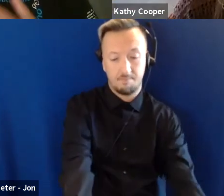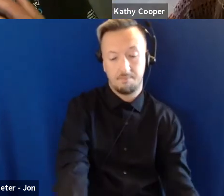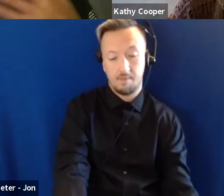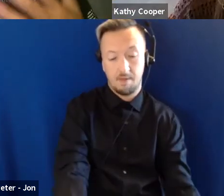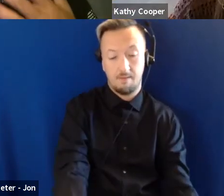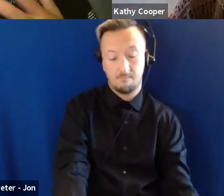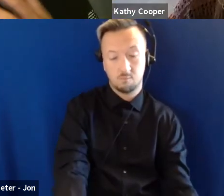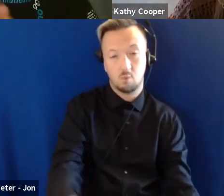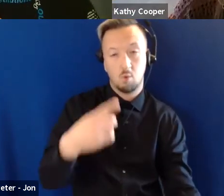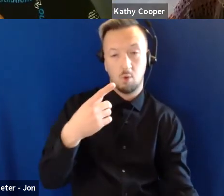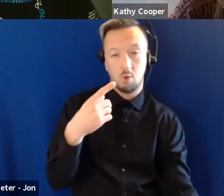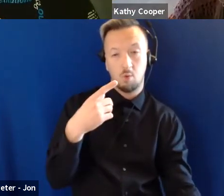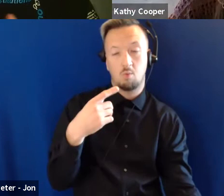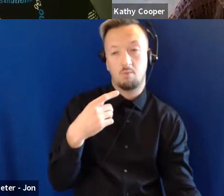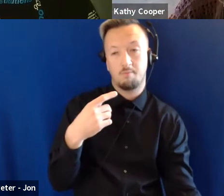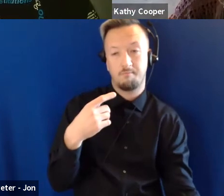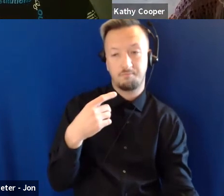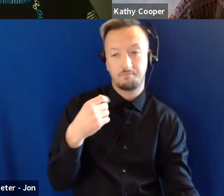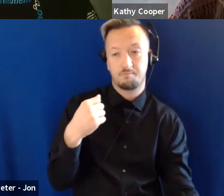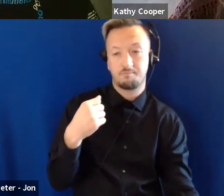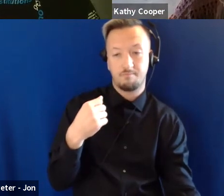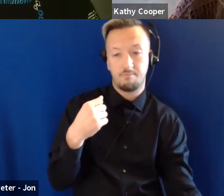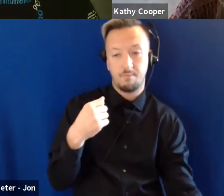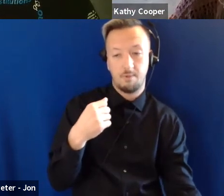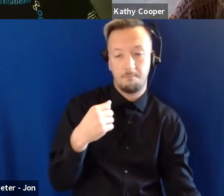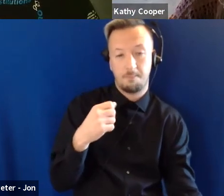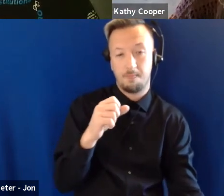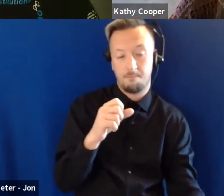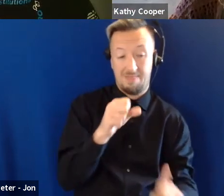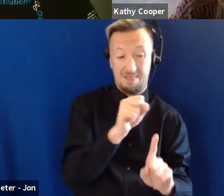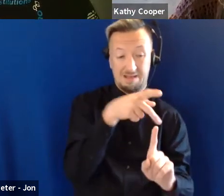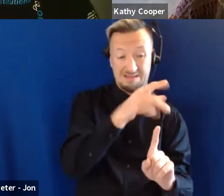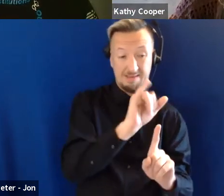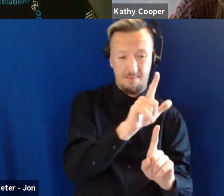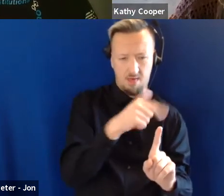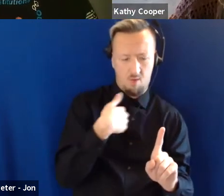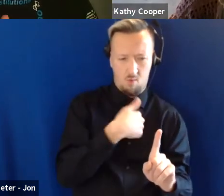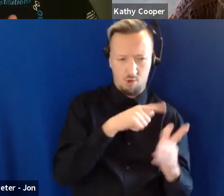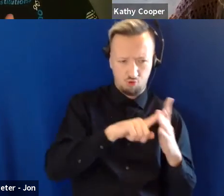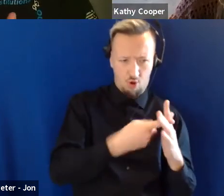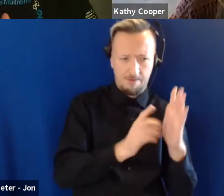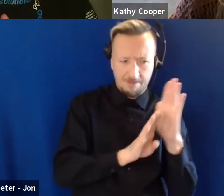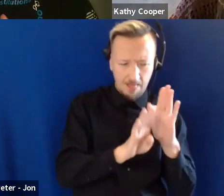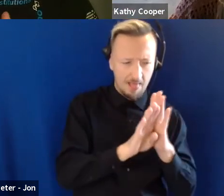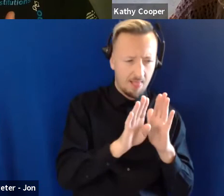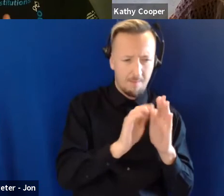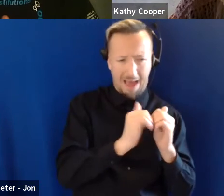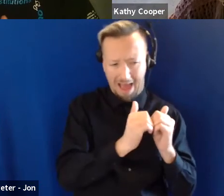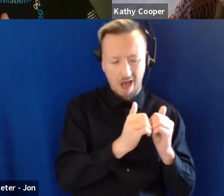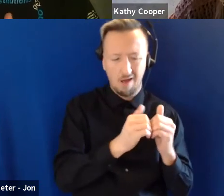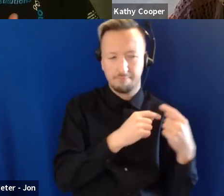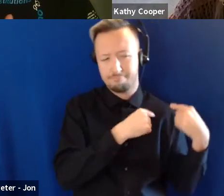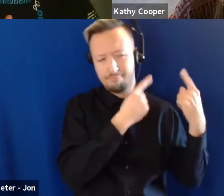the way that the way we've started to develop the spill has it's changed kind of through the years as